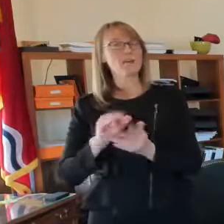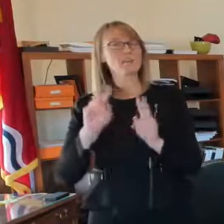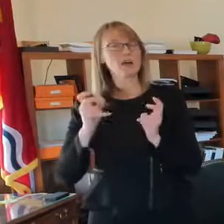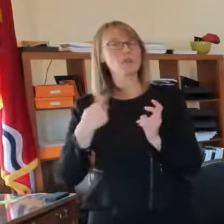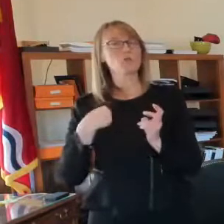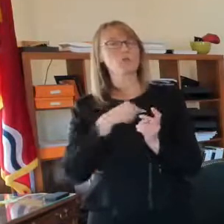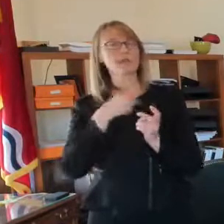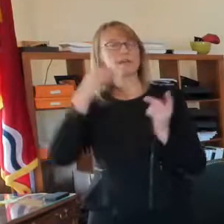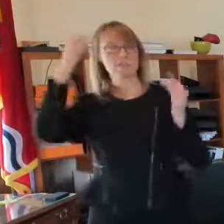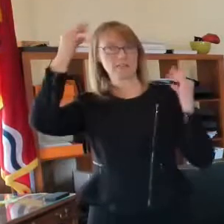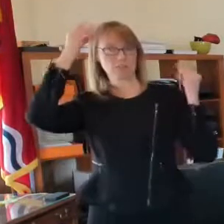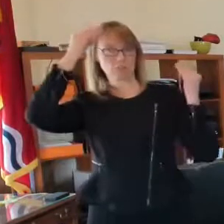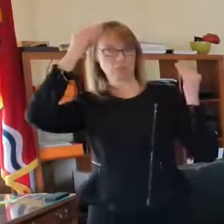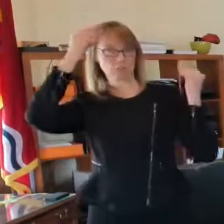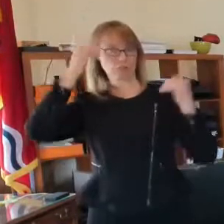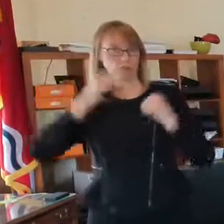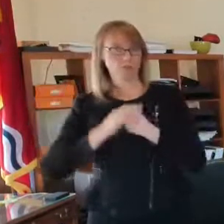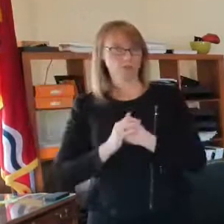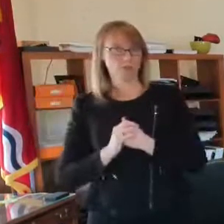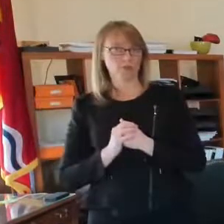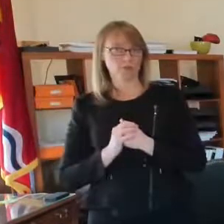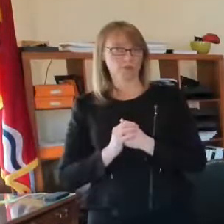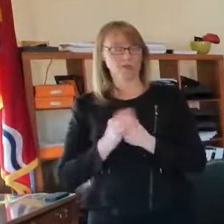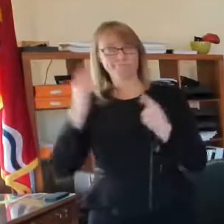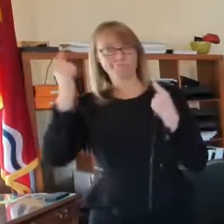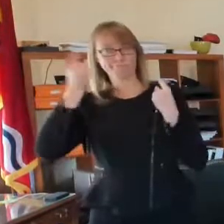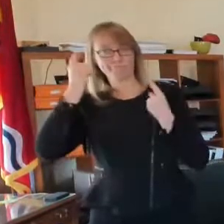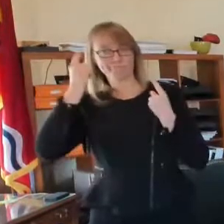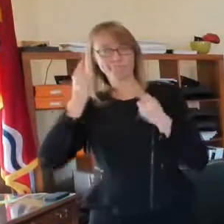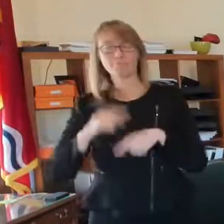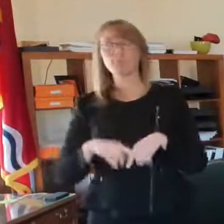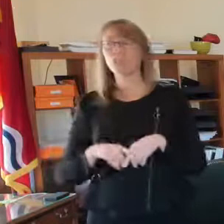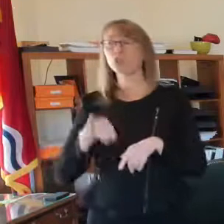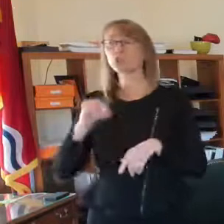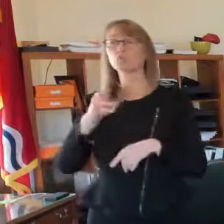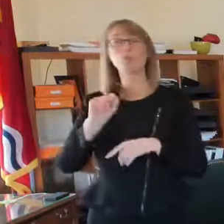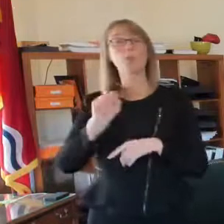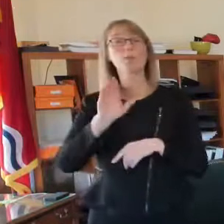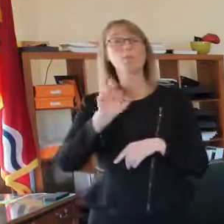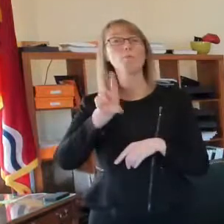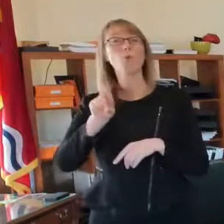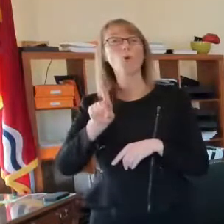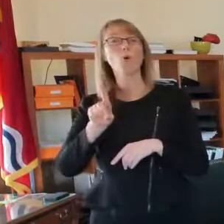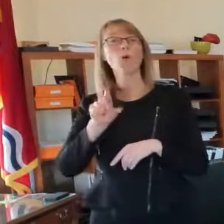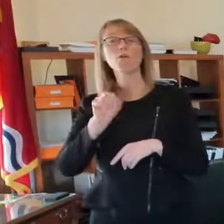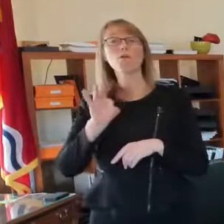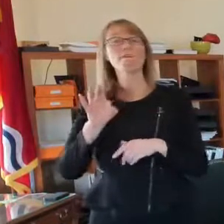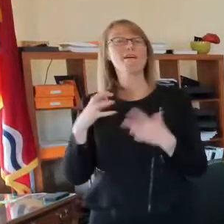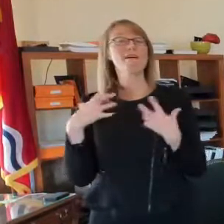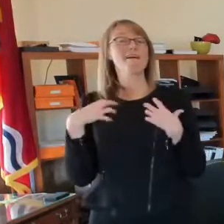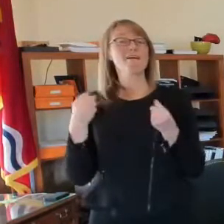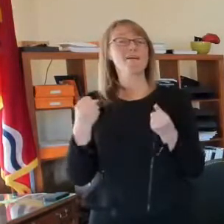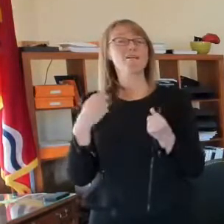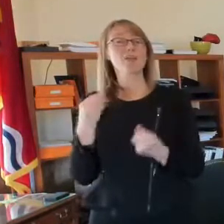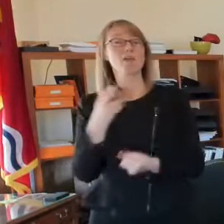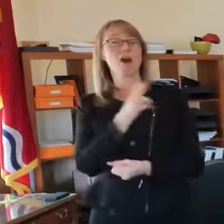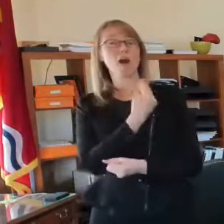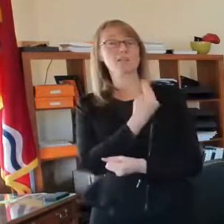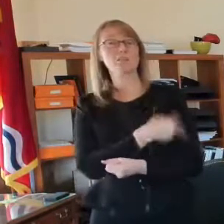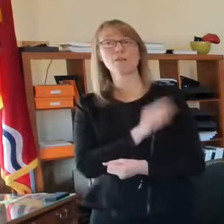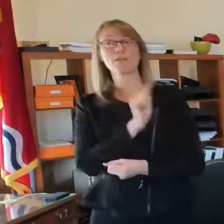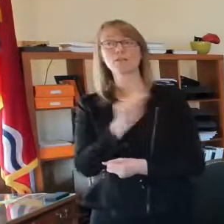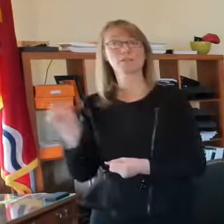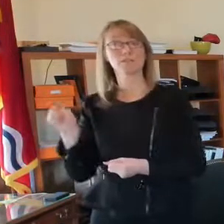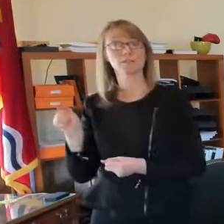First, let me say, and you may know this, that the Joint Board of Health and Hospitals yesterday asked us to consider whether or not we should